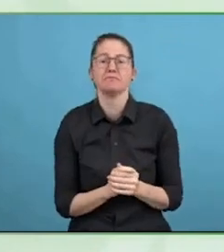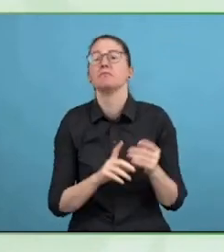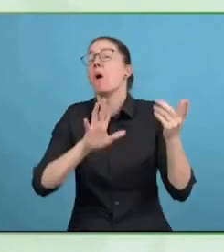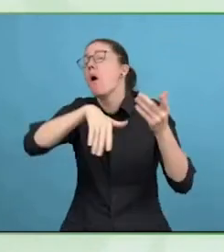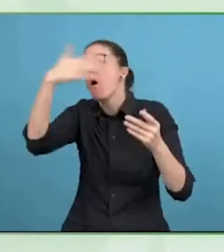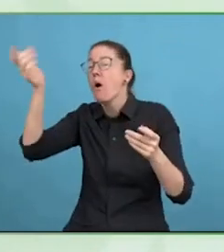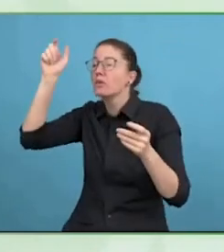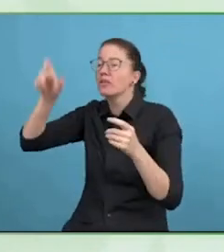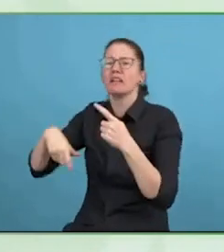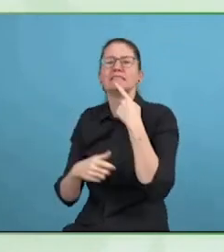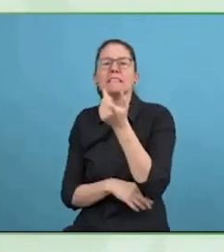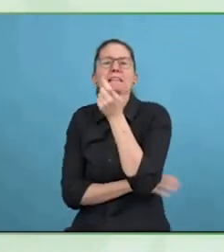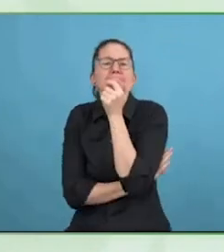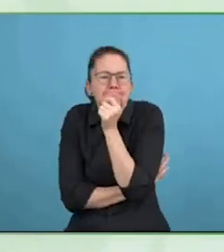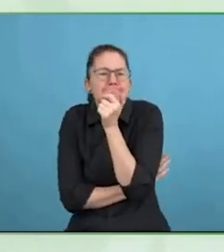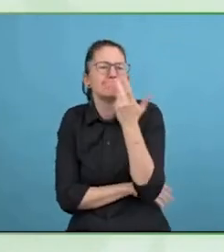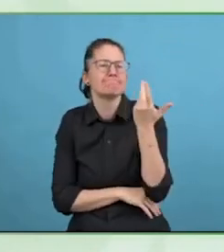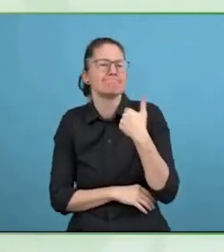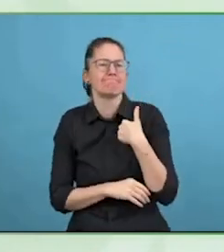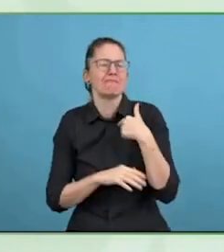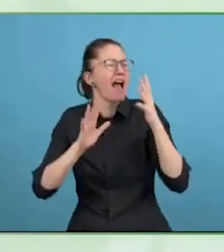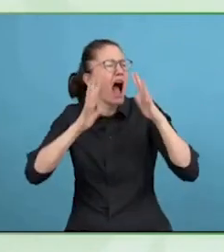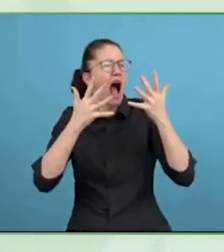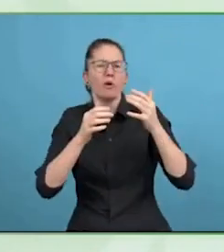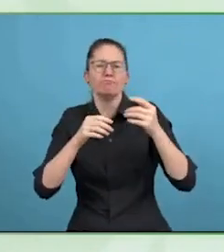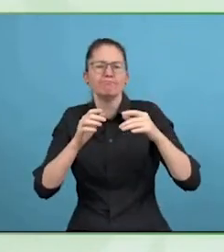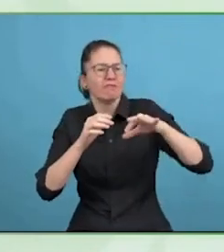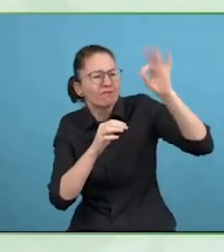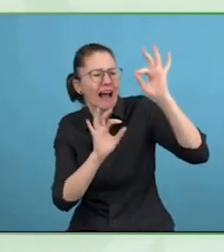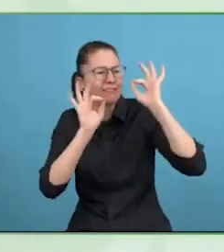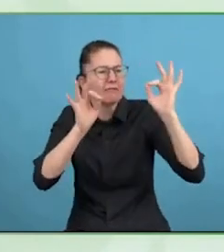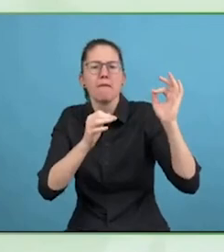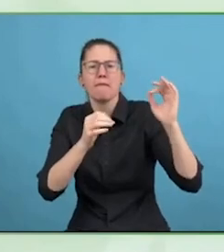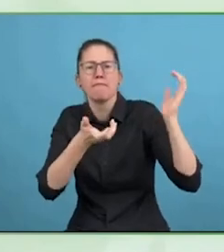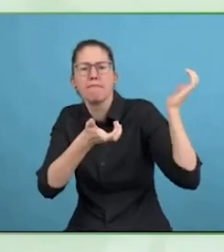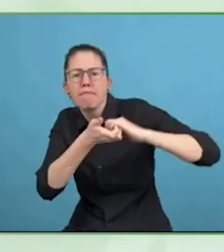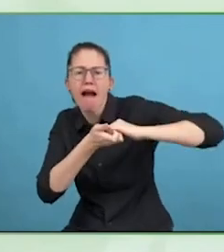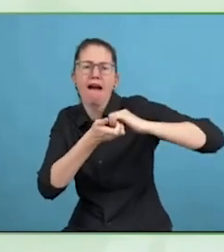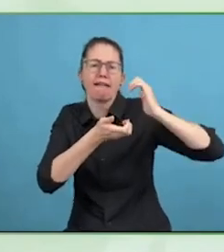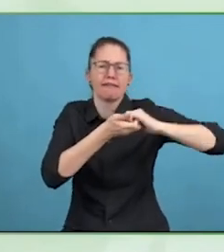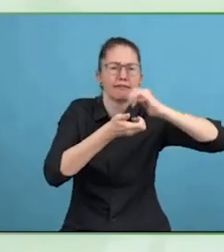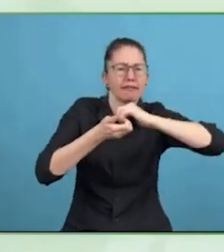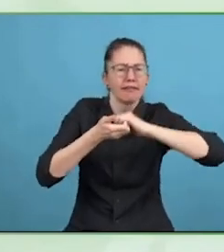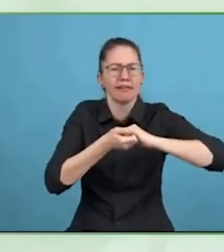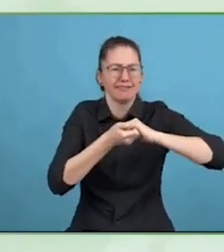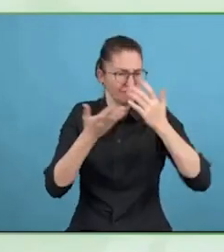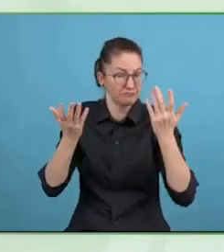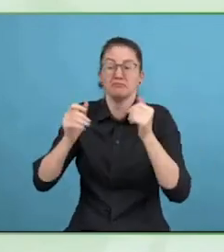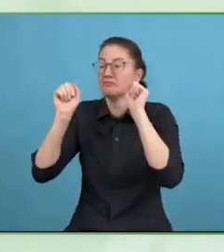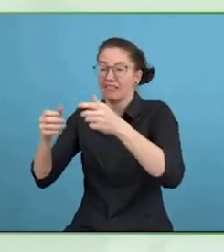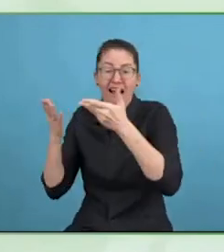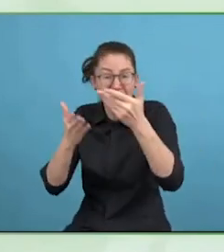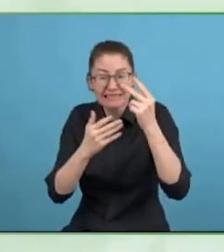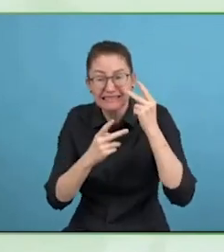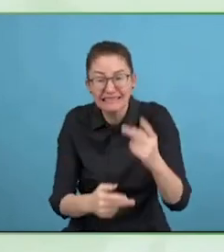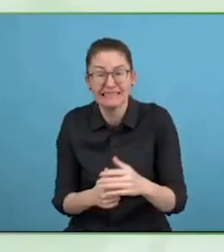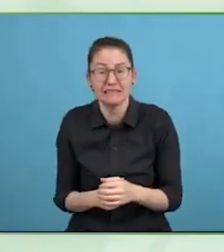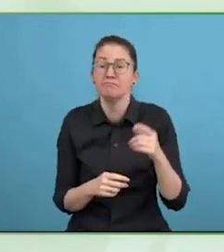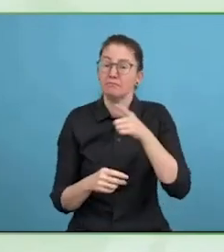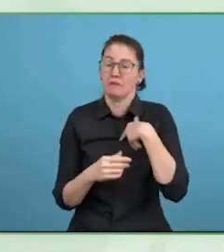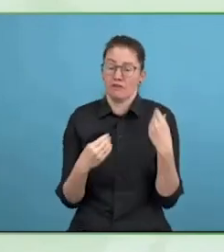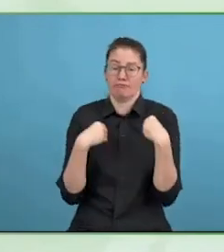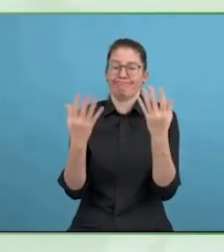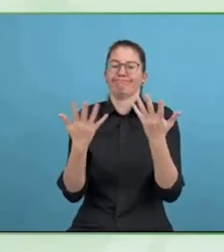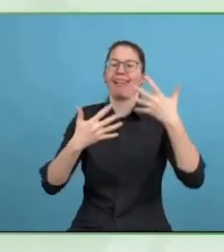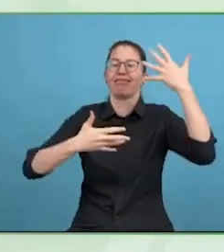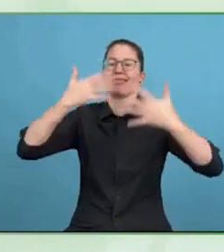it, it will be safe to your phone and you can use it in areas of low internet connection always. And you can find